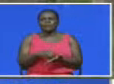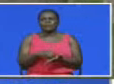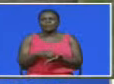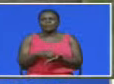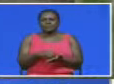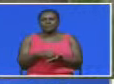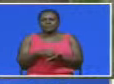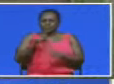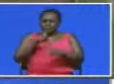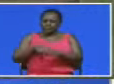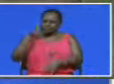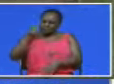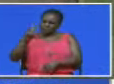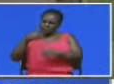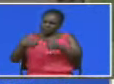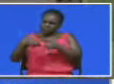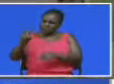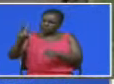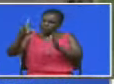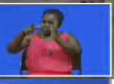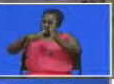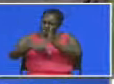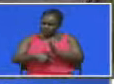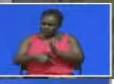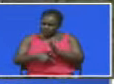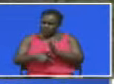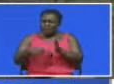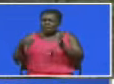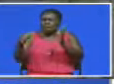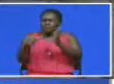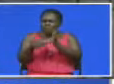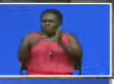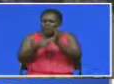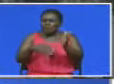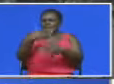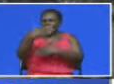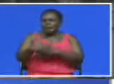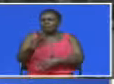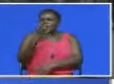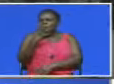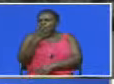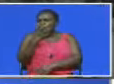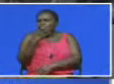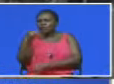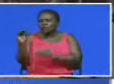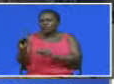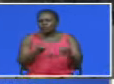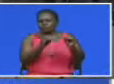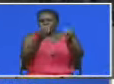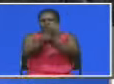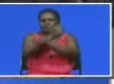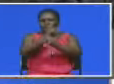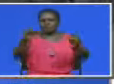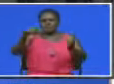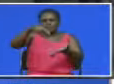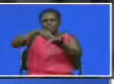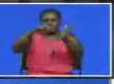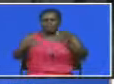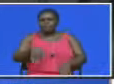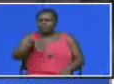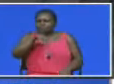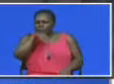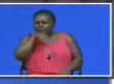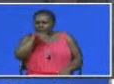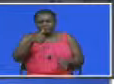As witnessed only 2 years later, in the chaotic aftermath of Orange Democratic Movement presidential candidate Raila